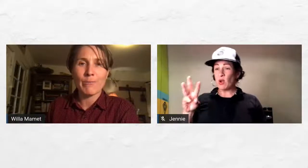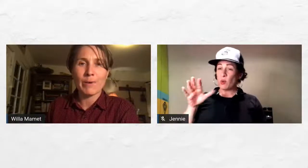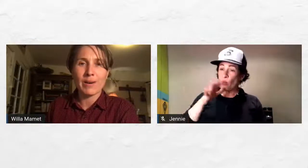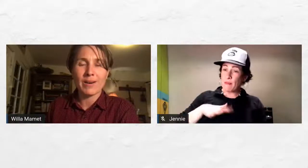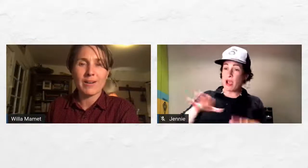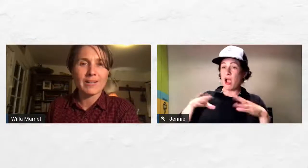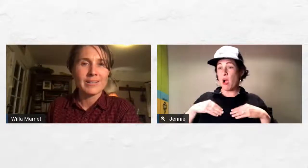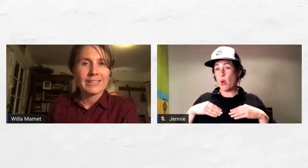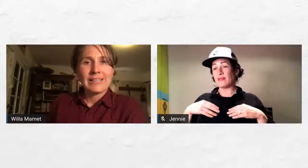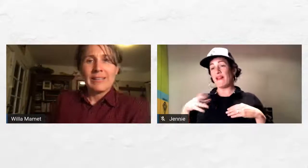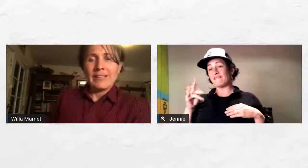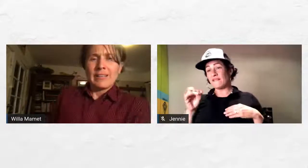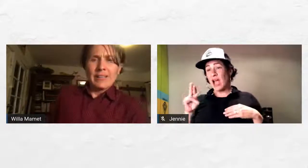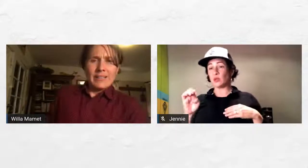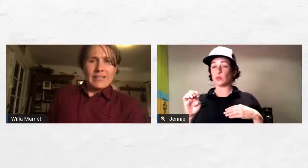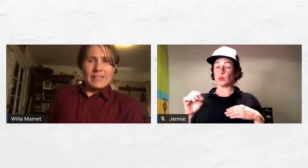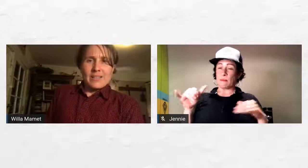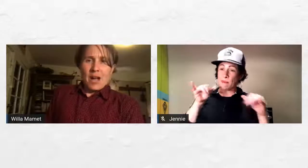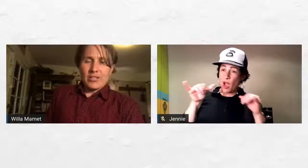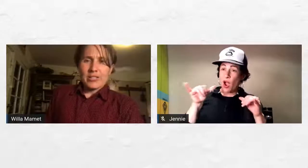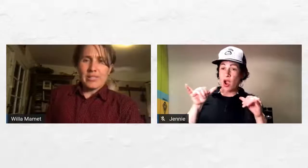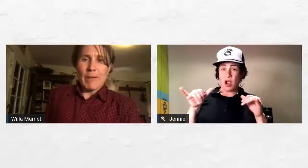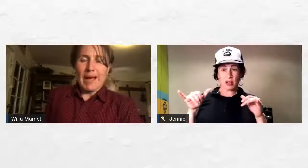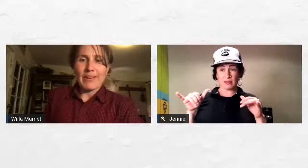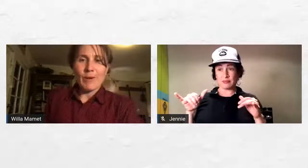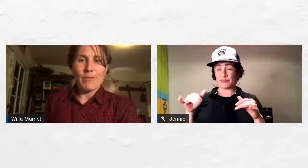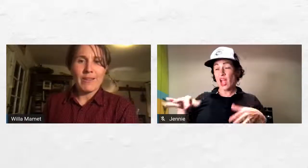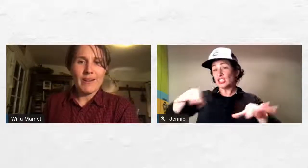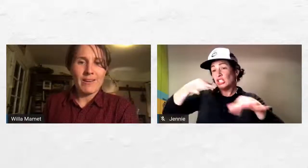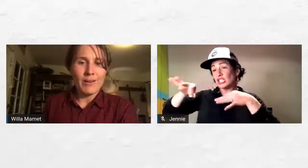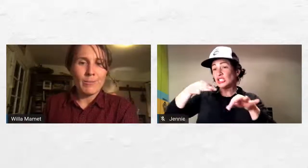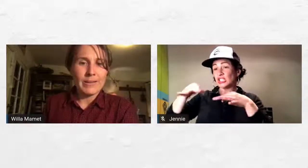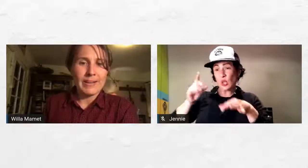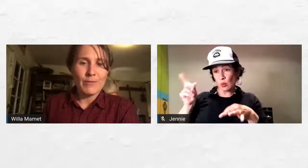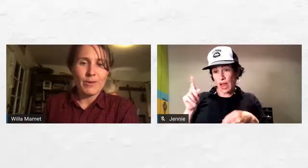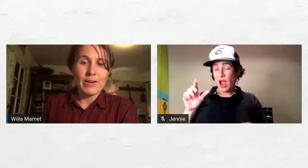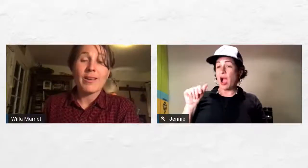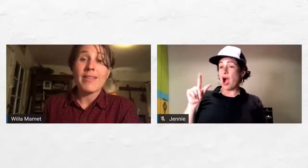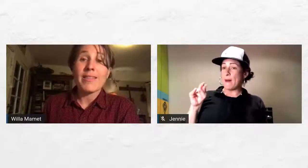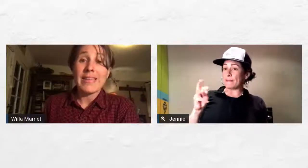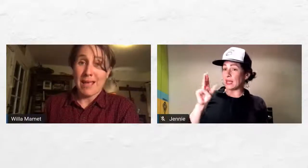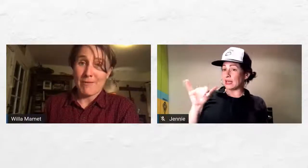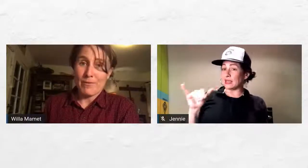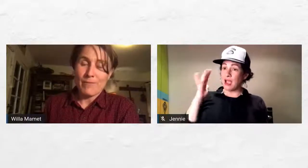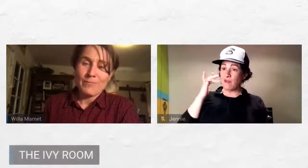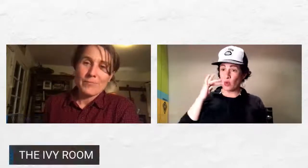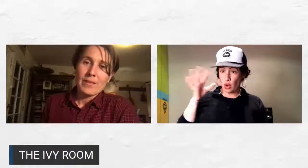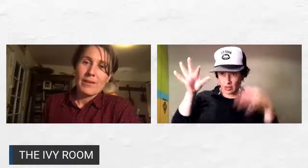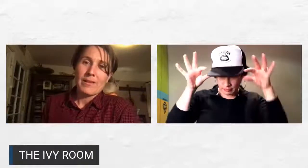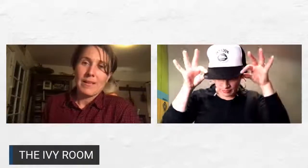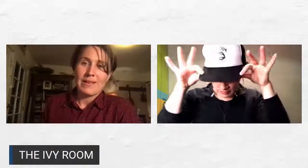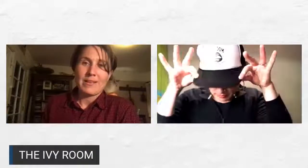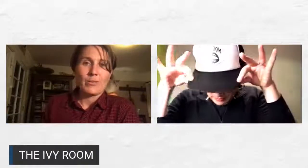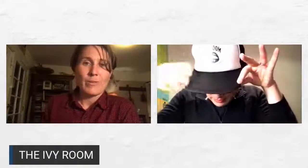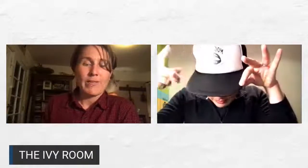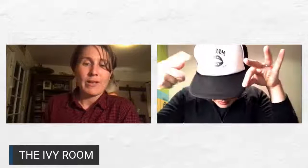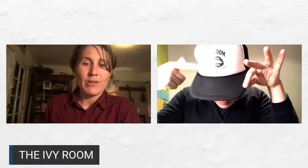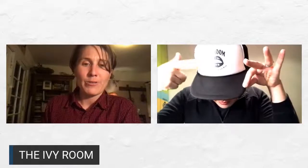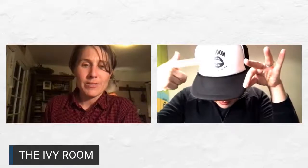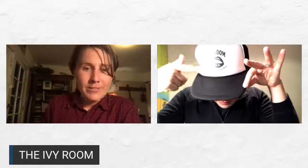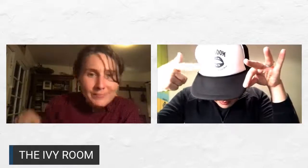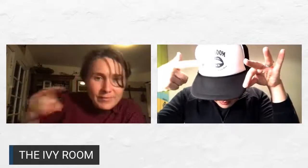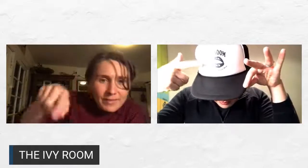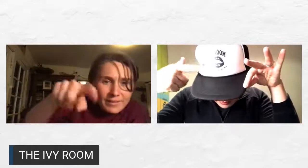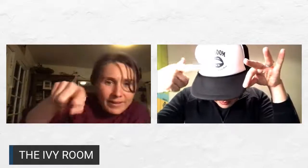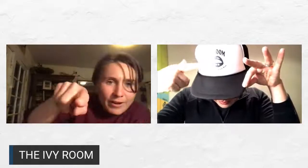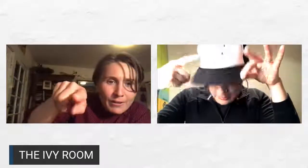venue bar nosh spot over there in Albany, California, the Ivy Room. They, like so many